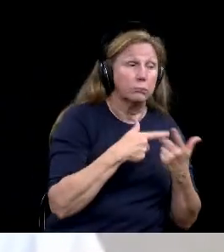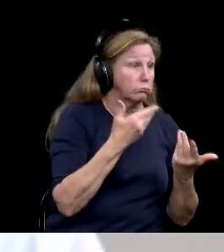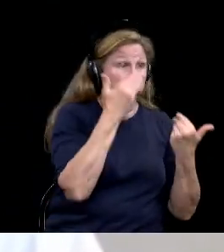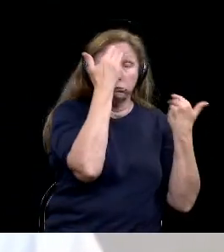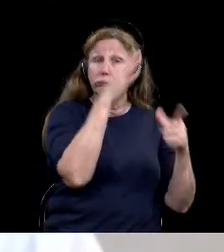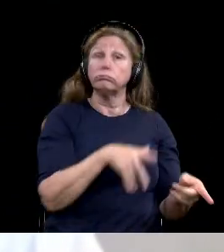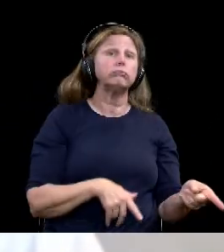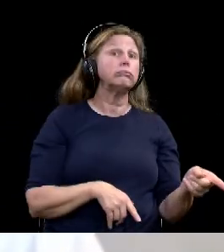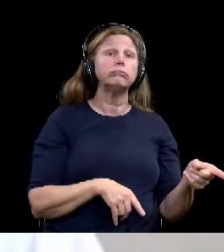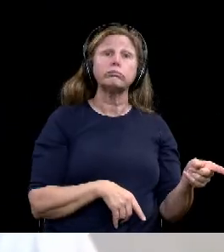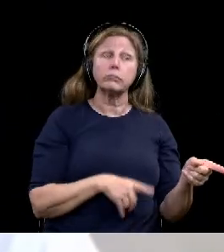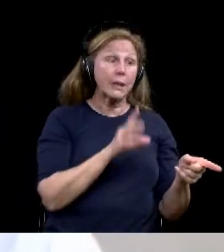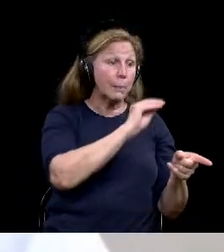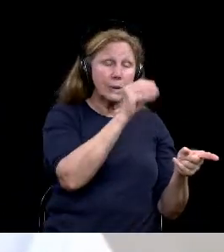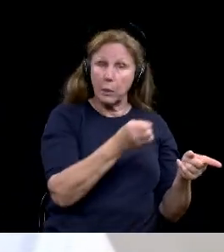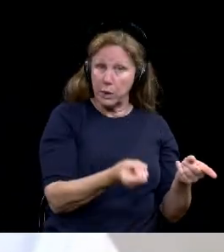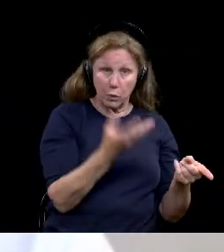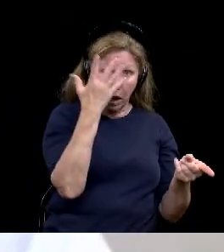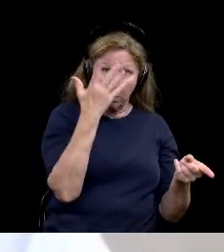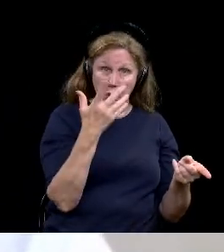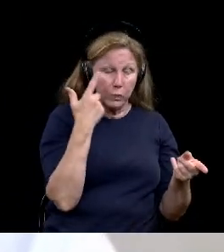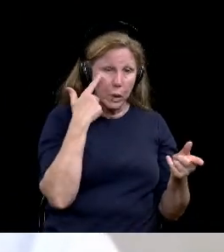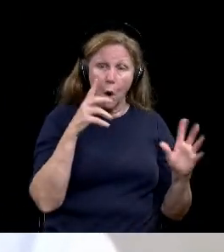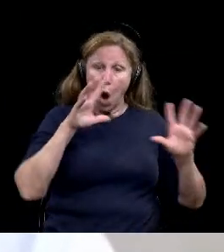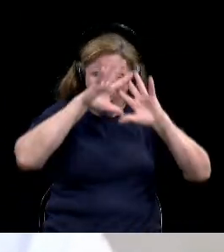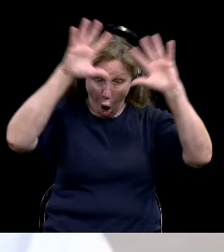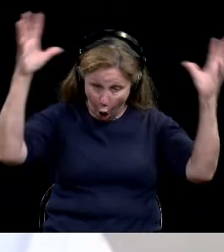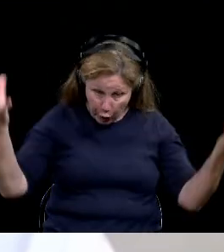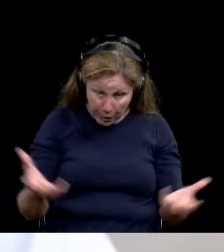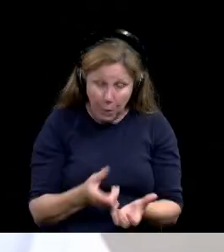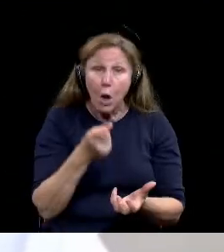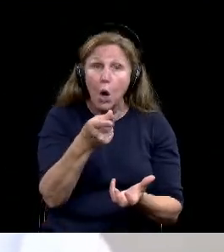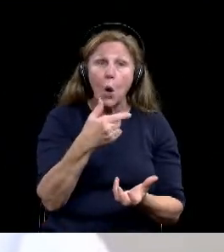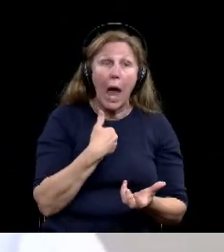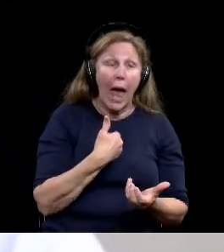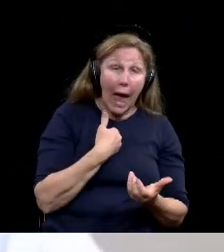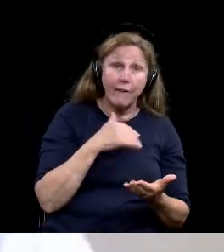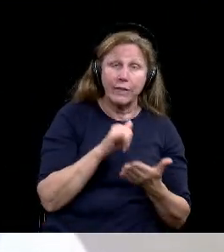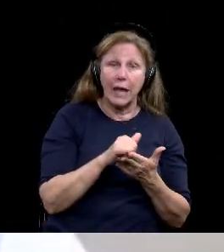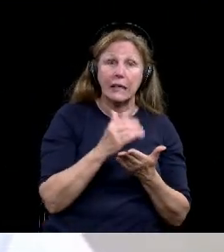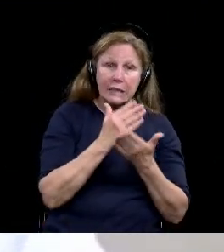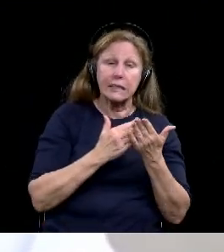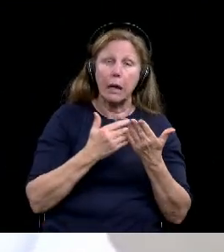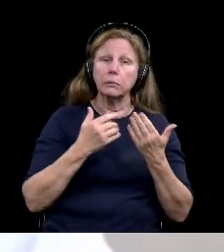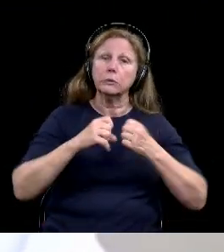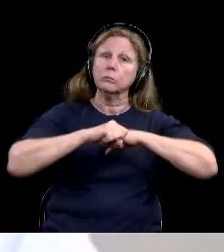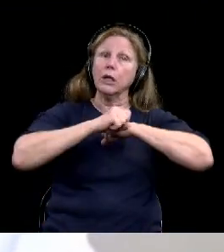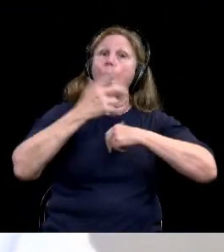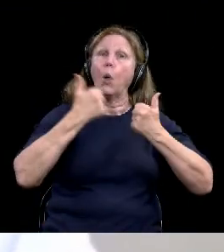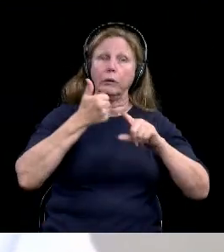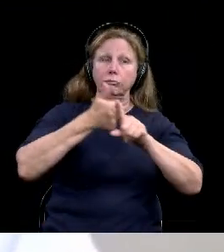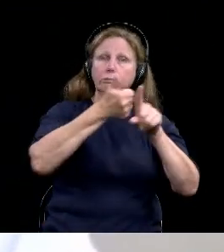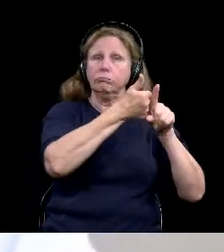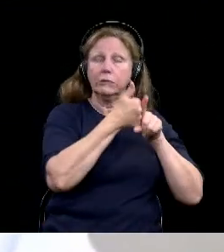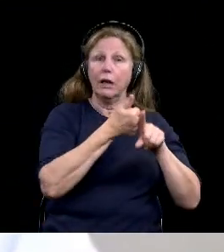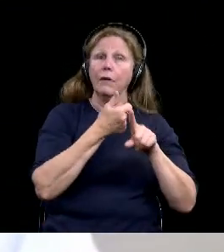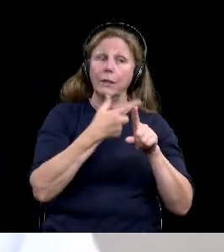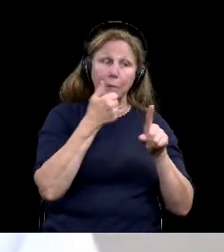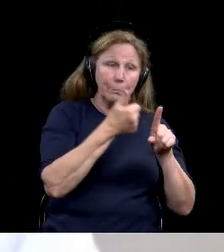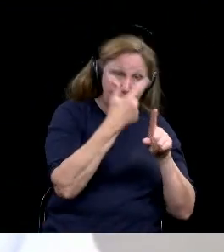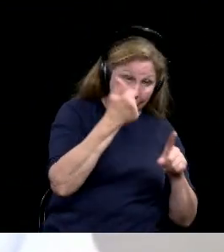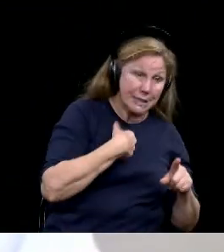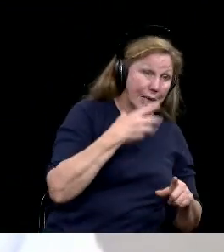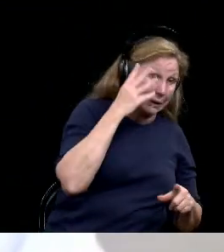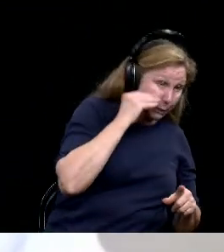the virus. So that's a big unknown. We also can't predict the community's behaviors in terms